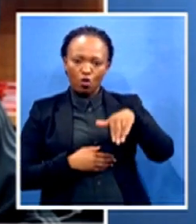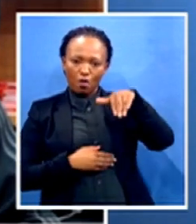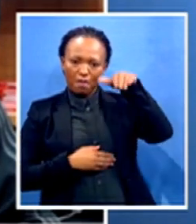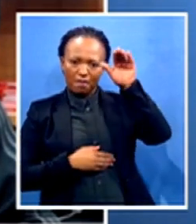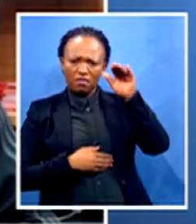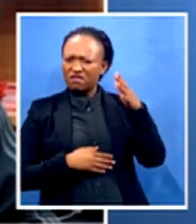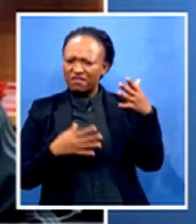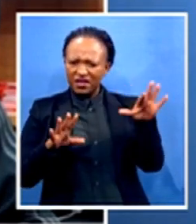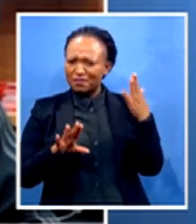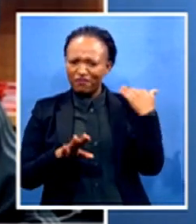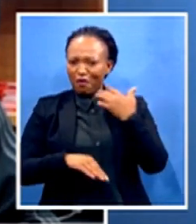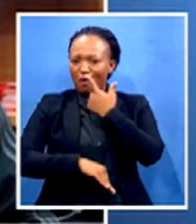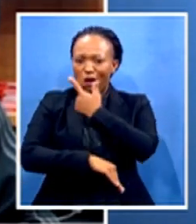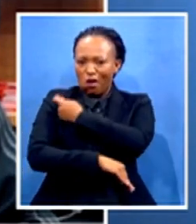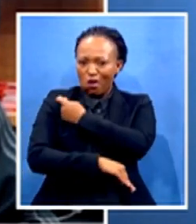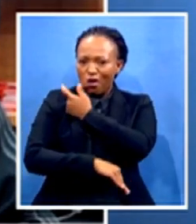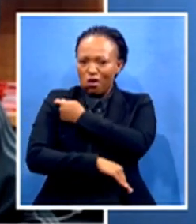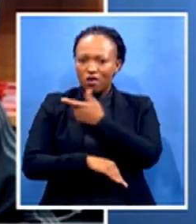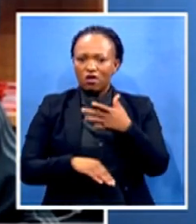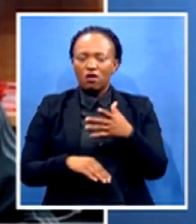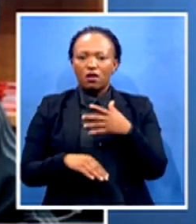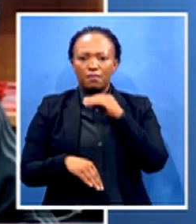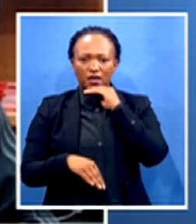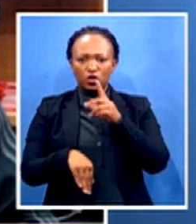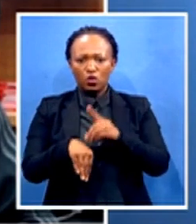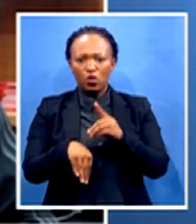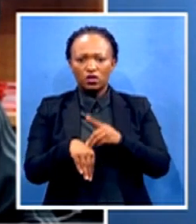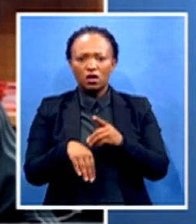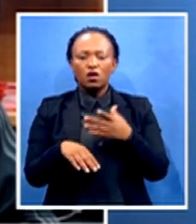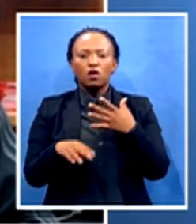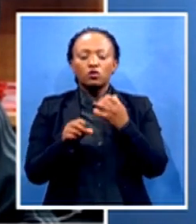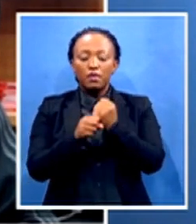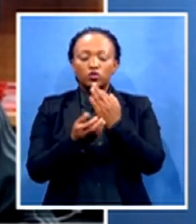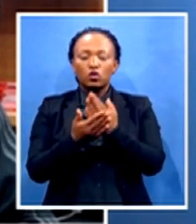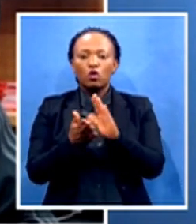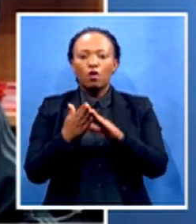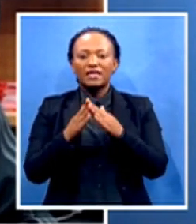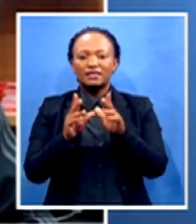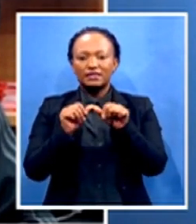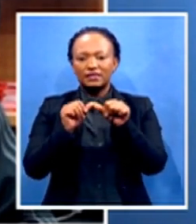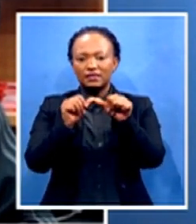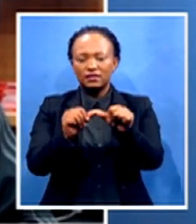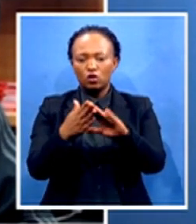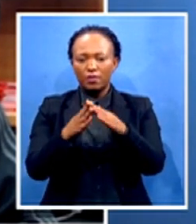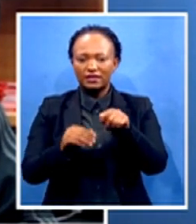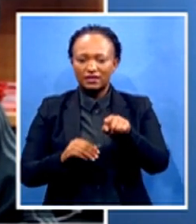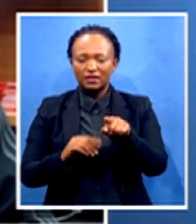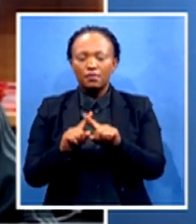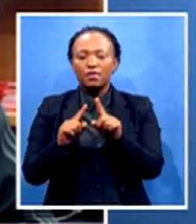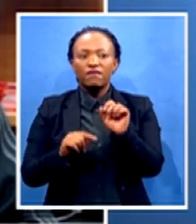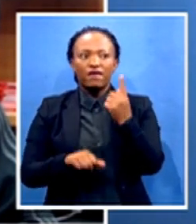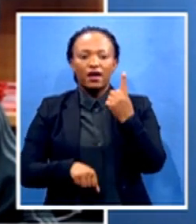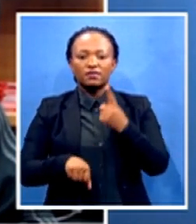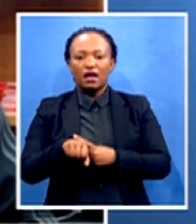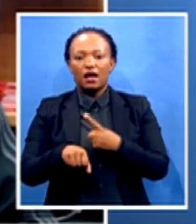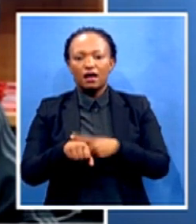keep the doctors away, to stabilize the communities, the society, the country. So it's not the first time the issue of vaccination came,